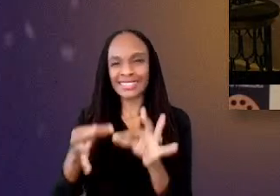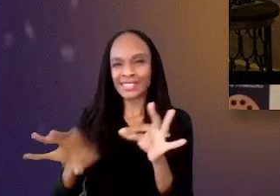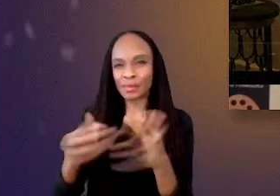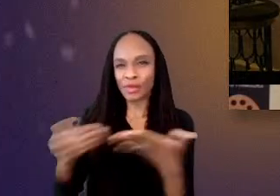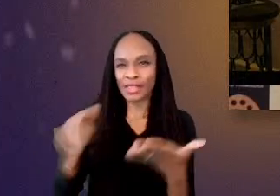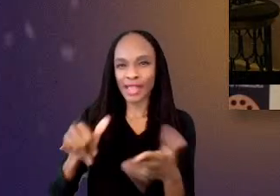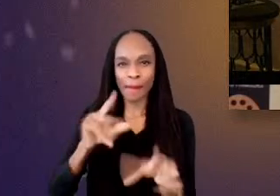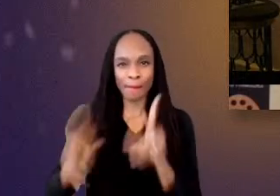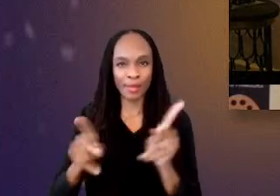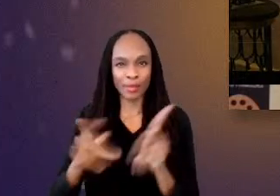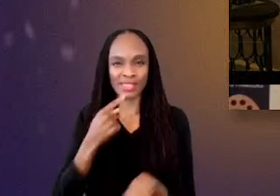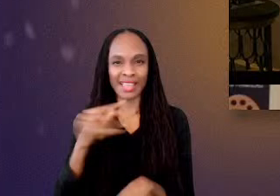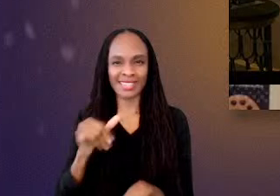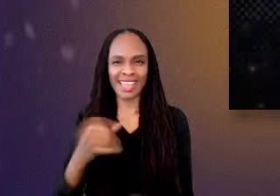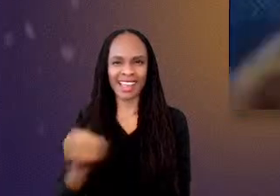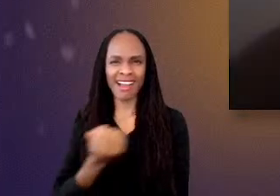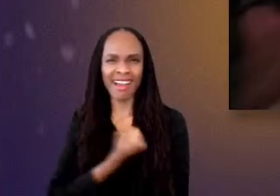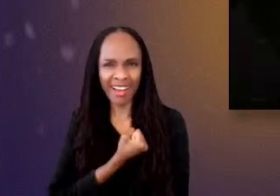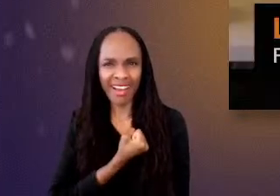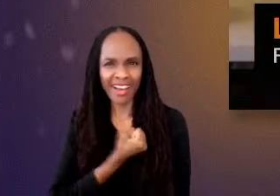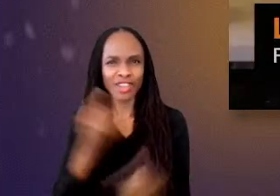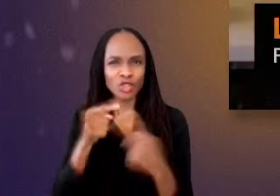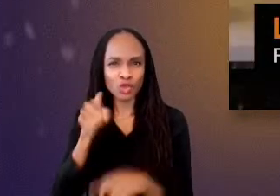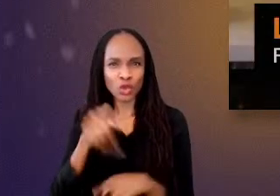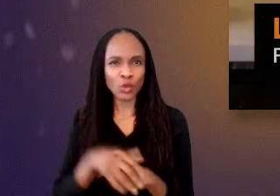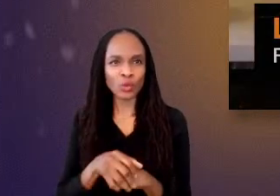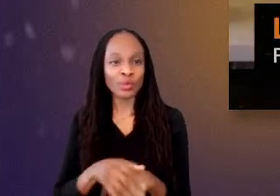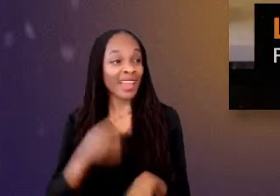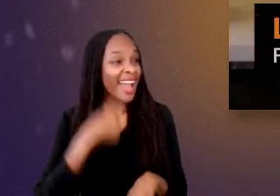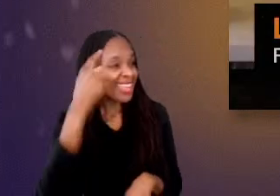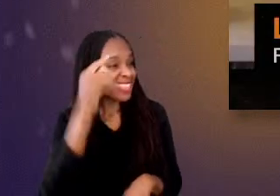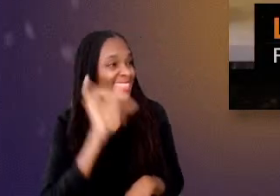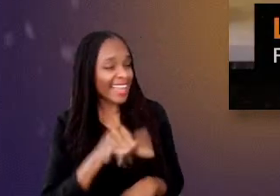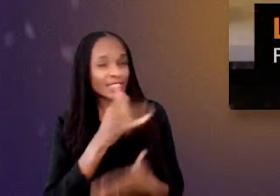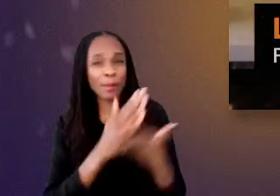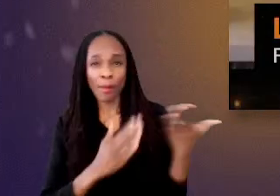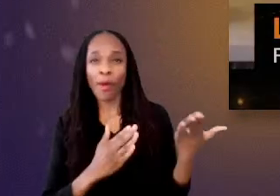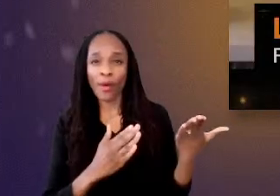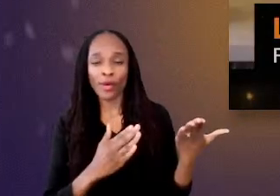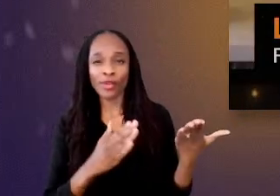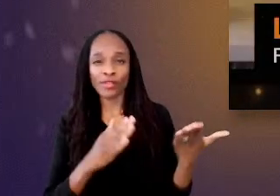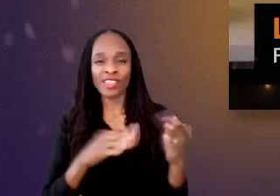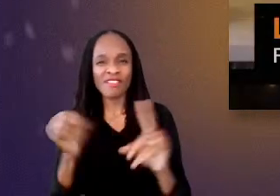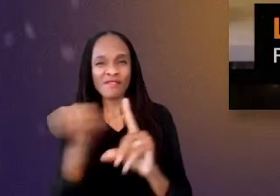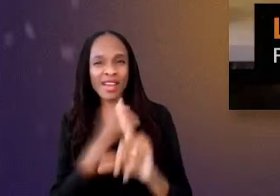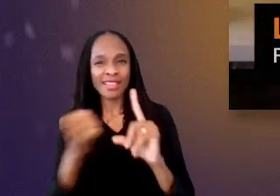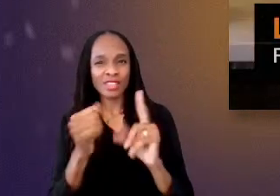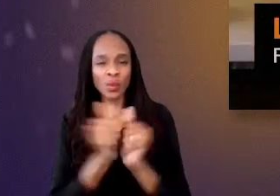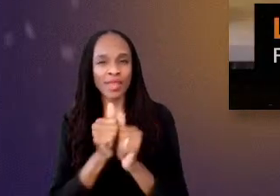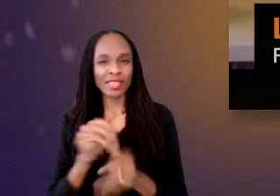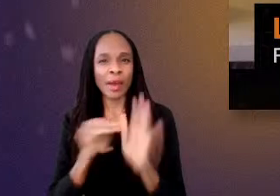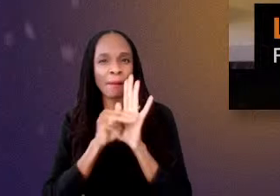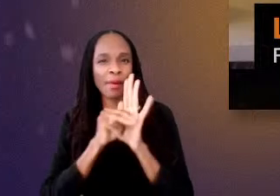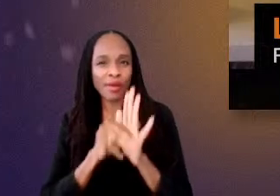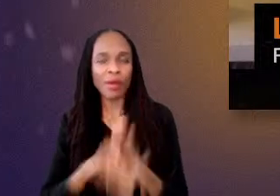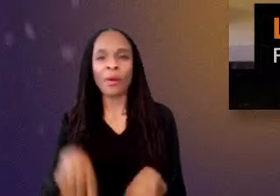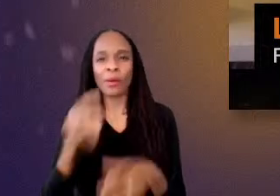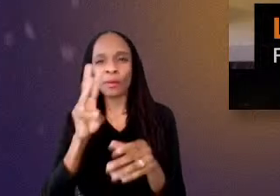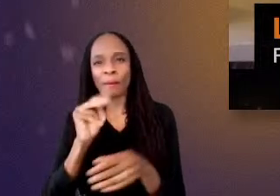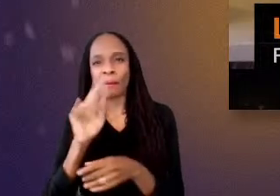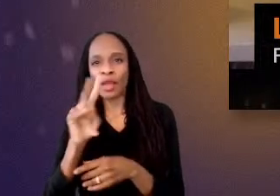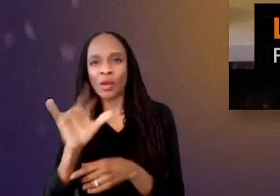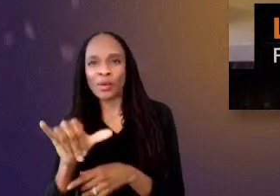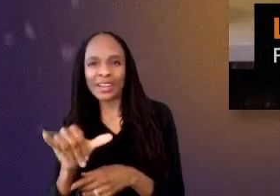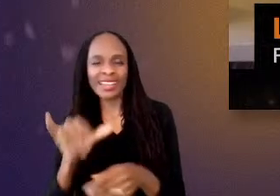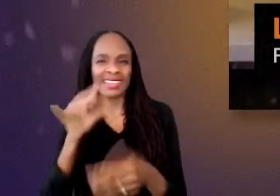say are like daggers to you. I think that is the part of the violence of the model minority shit, you know, that it like shaves